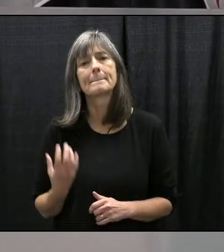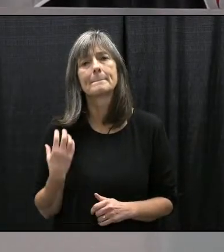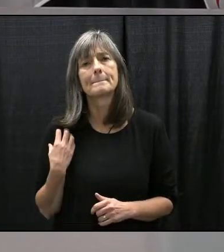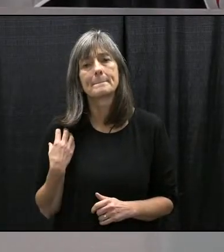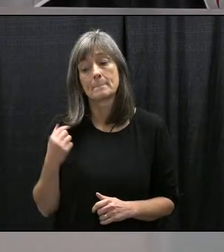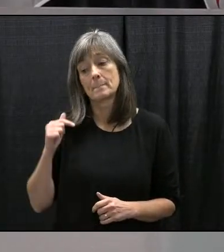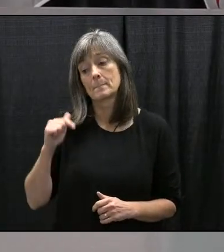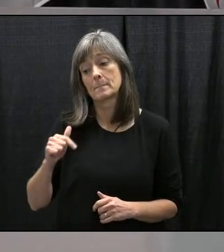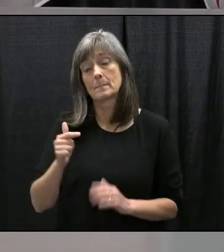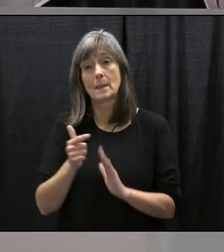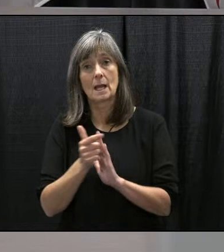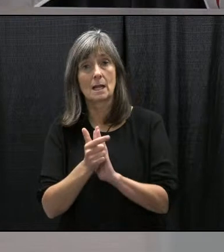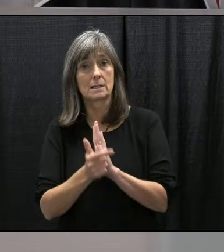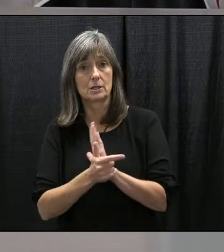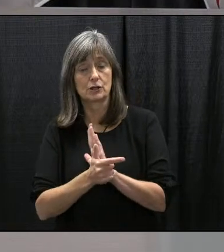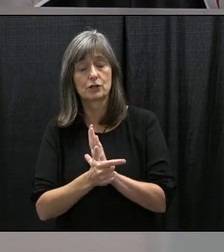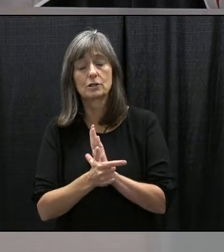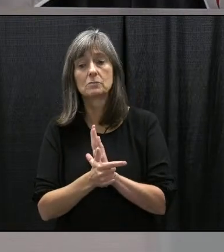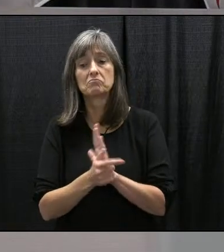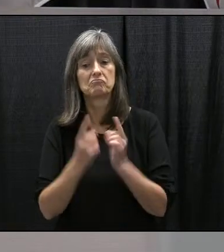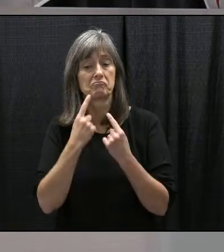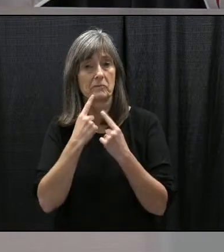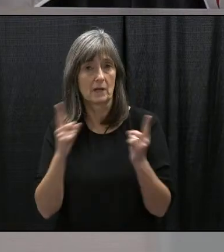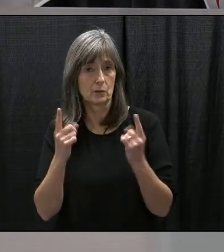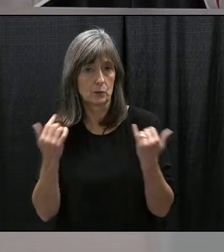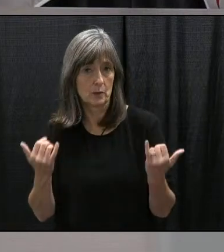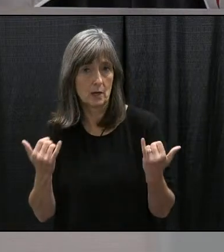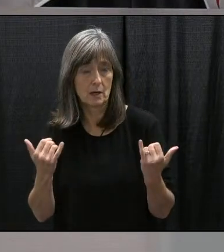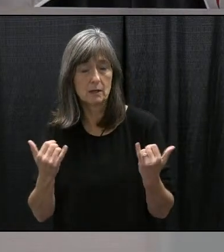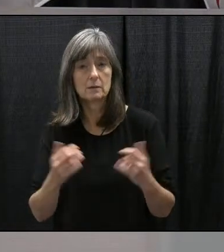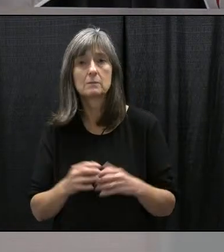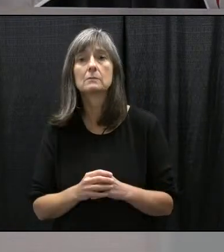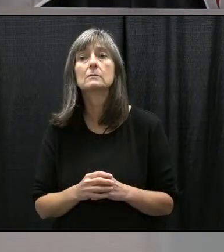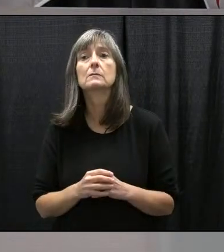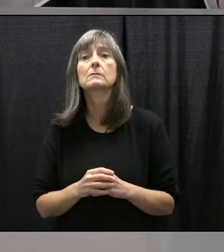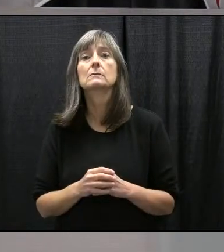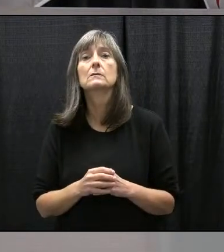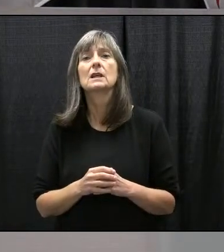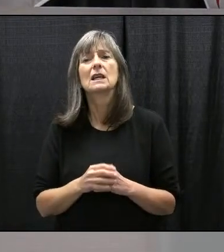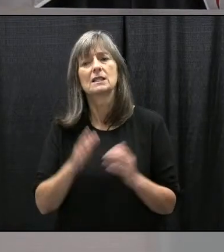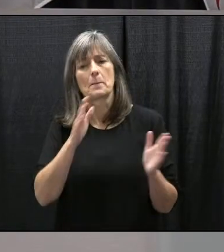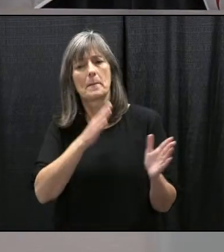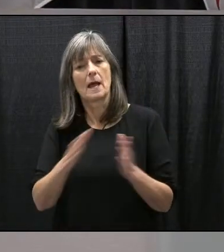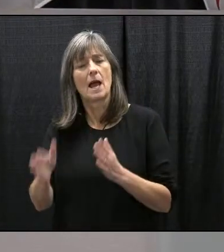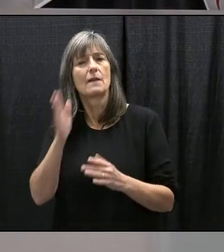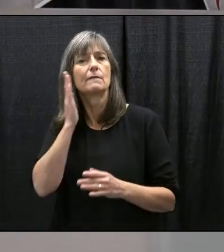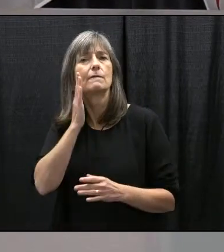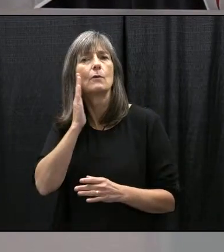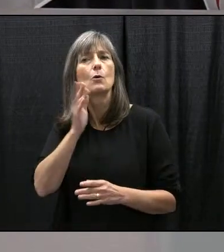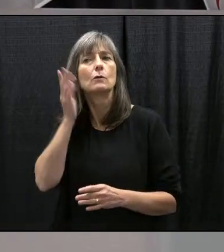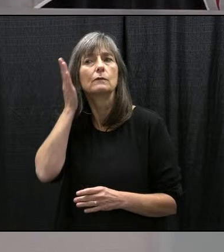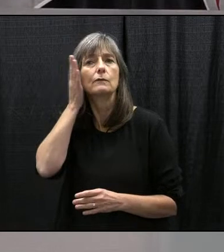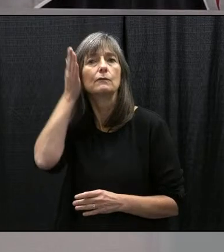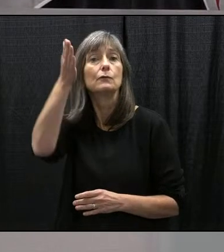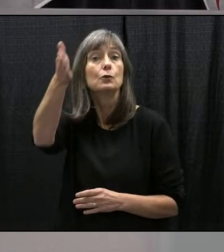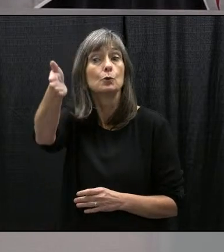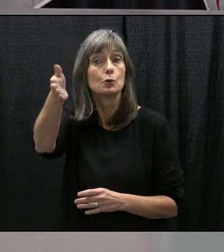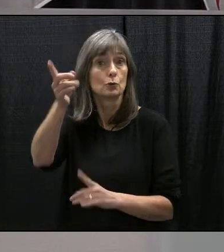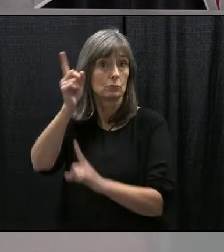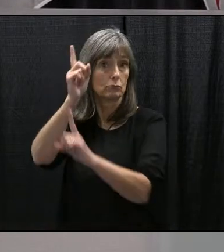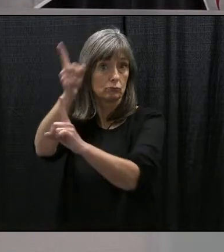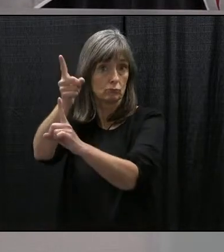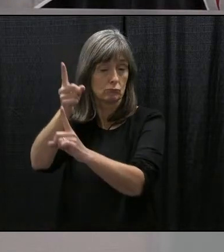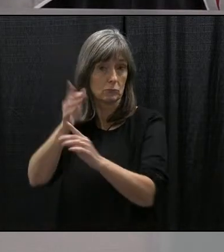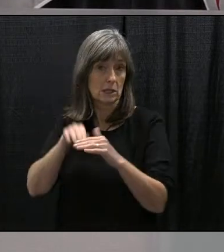legislation that's being announced today is all about where government hopes to go in terms of accessibility. How do you think